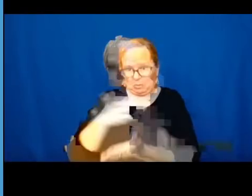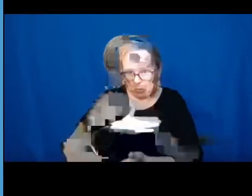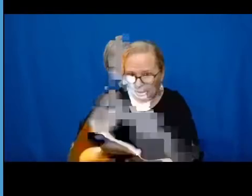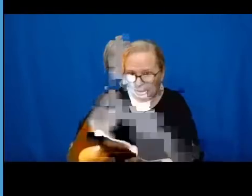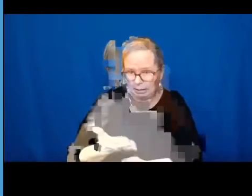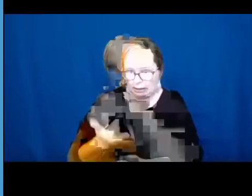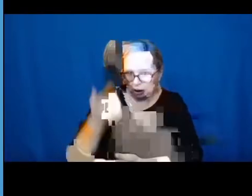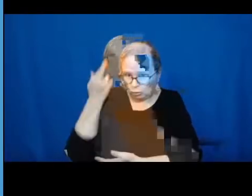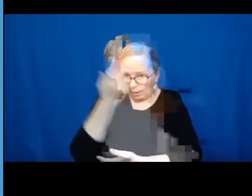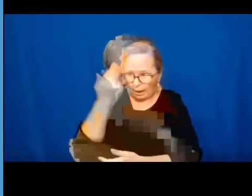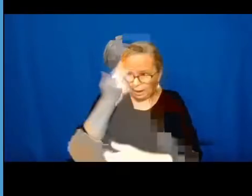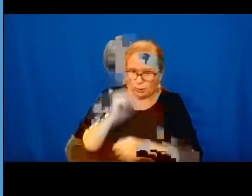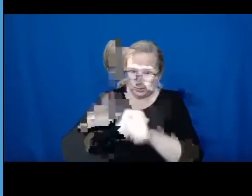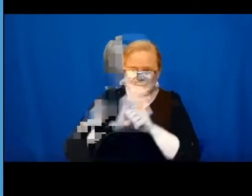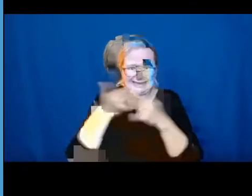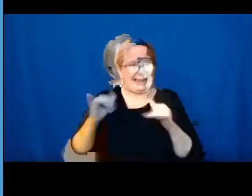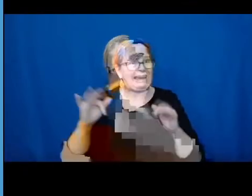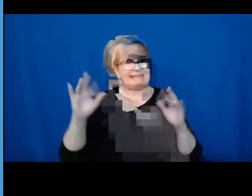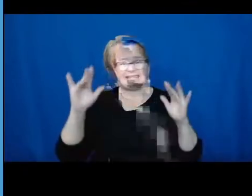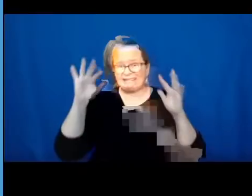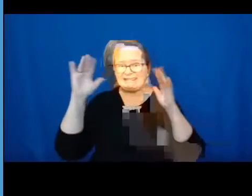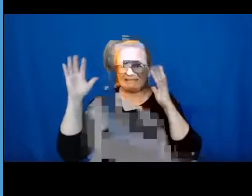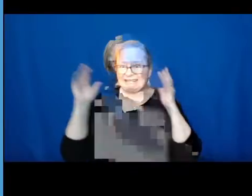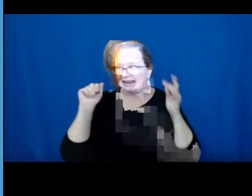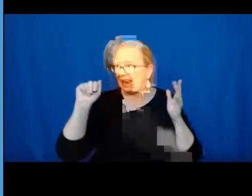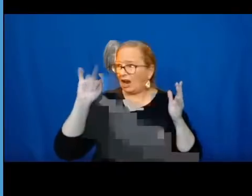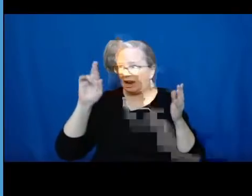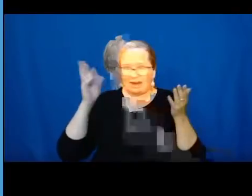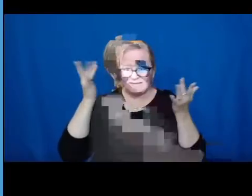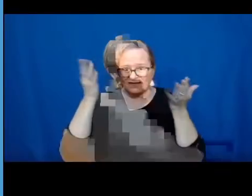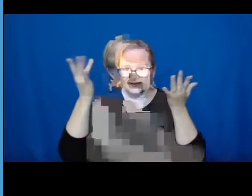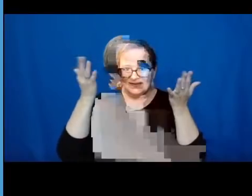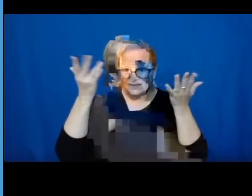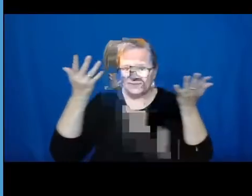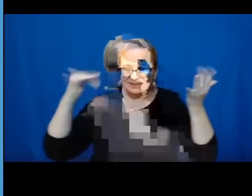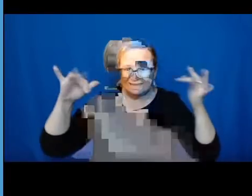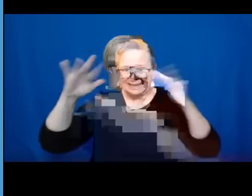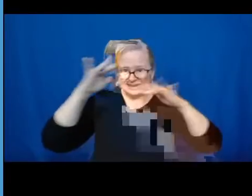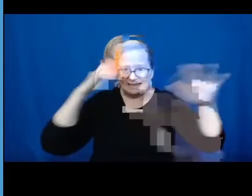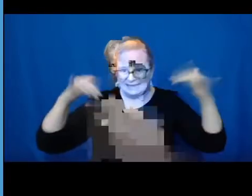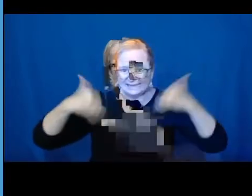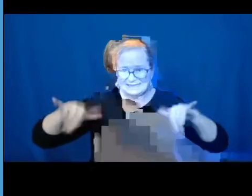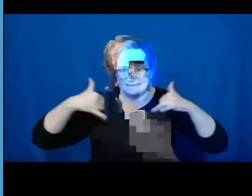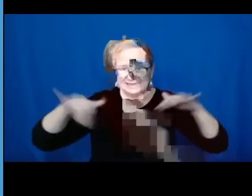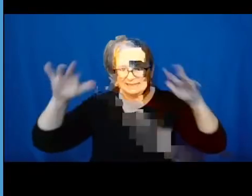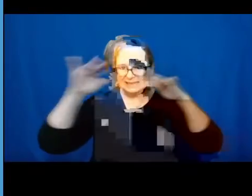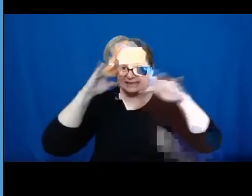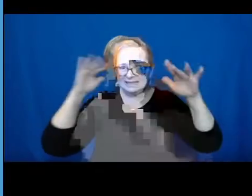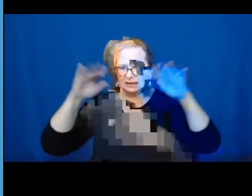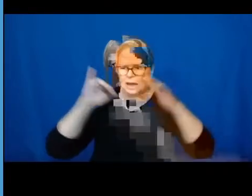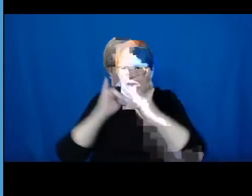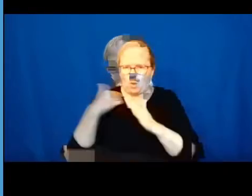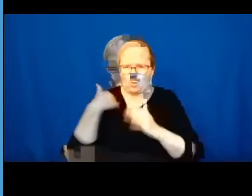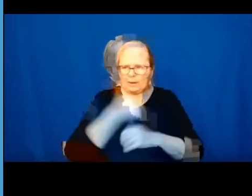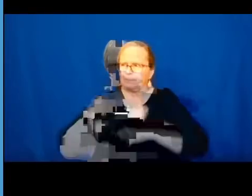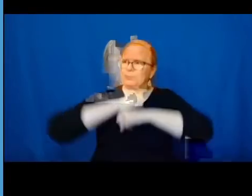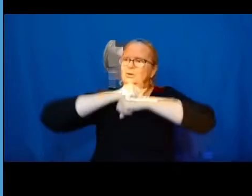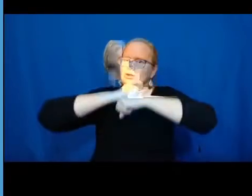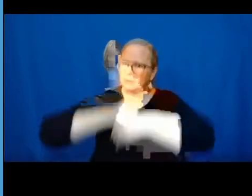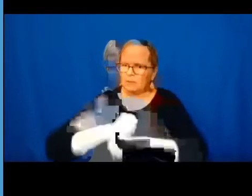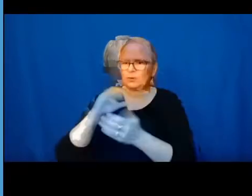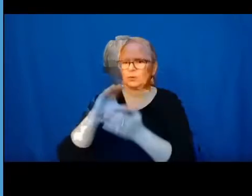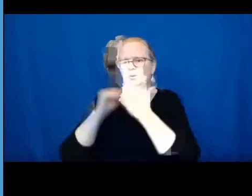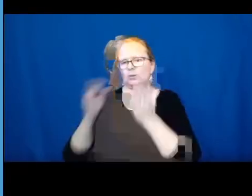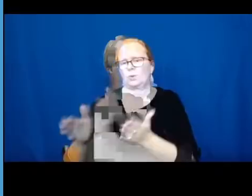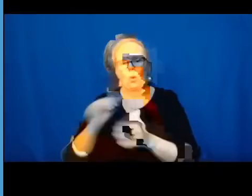we then have to do in our schools and workplaces and other environments to bring them up to standards where